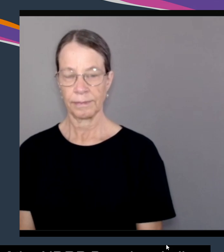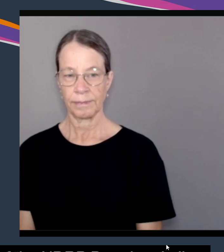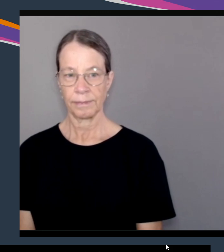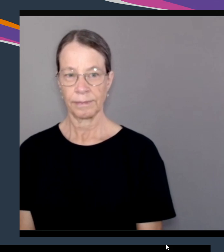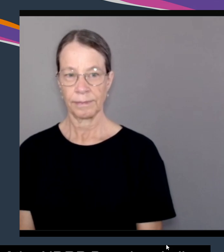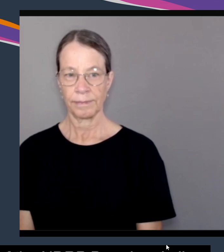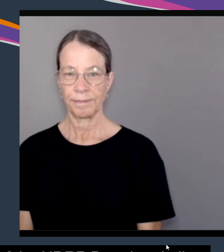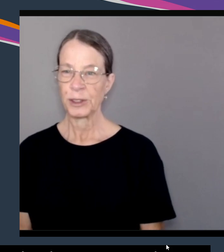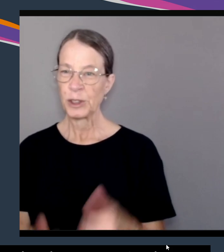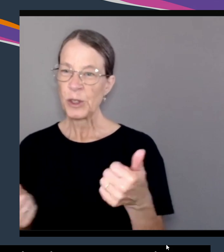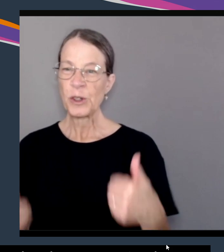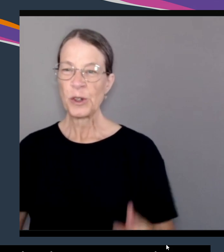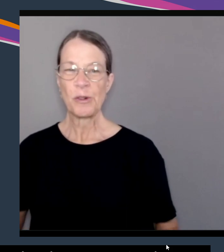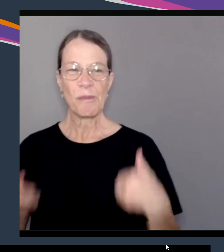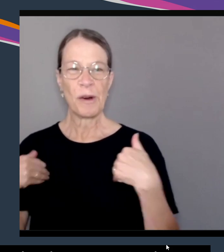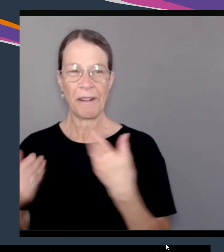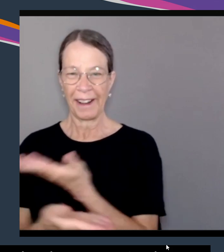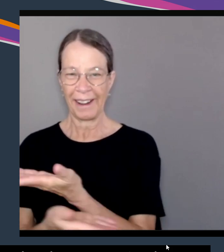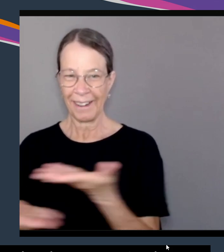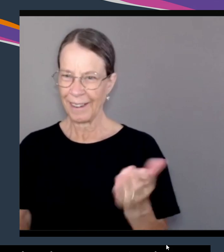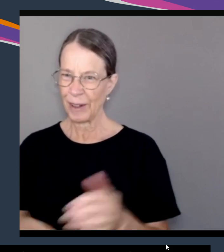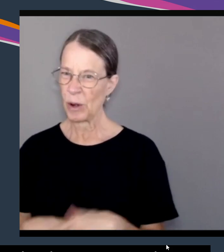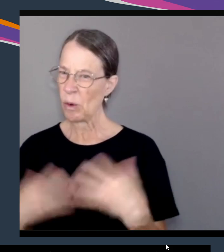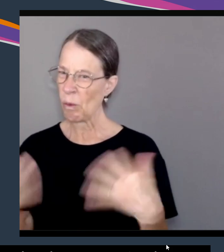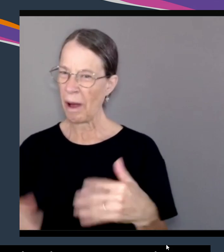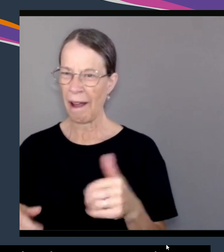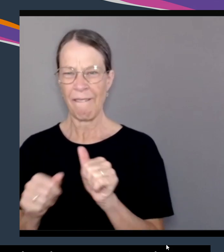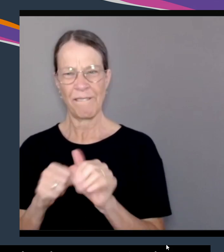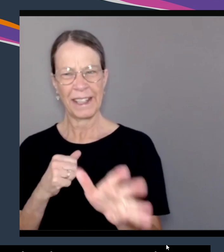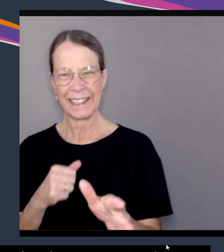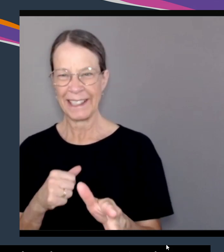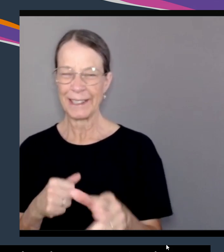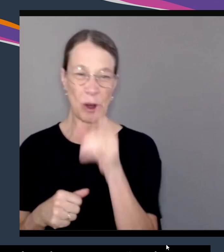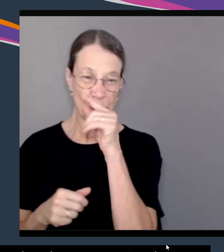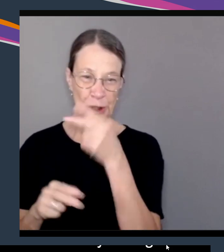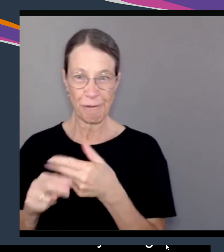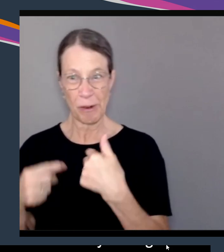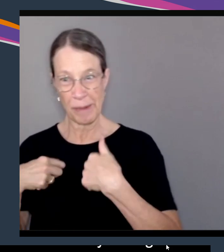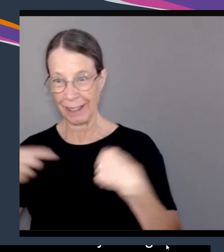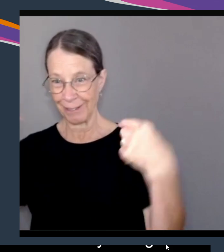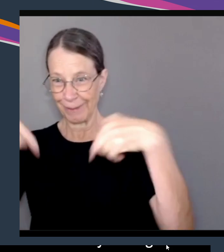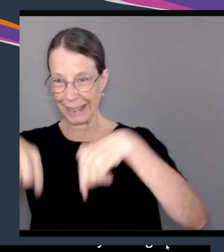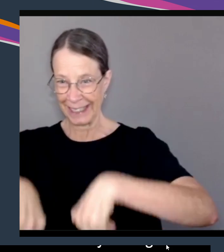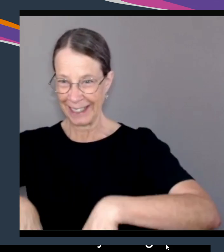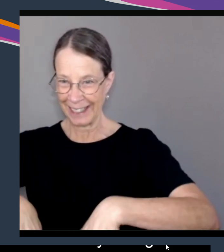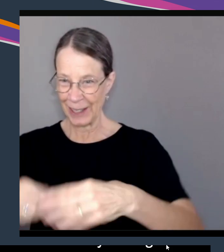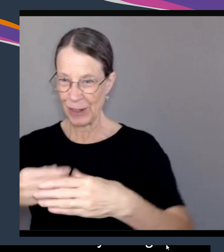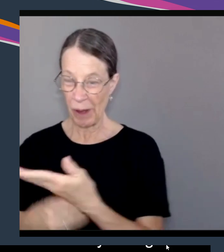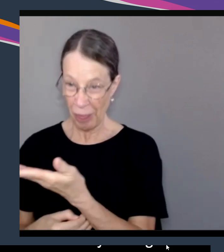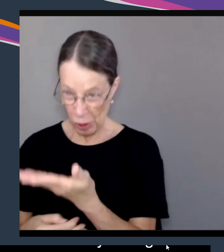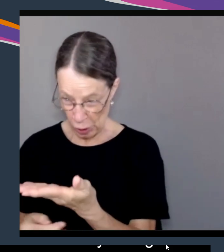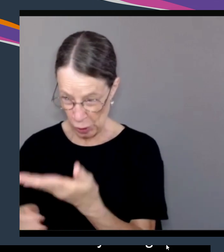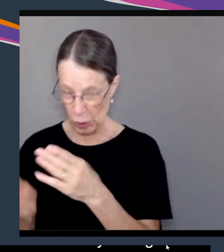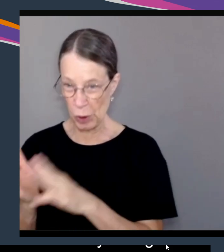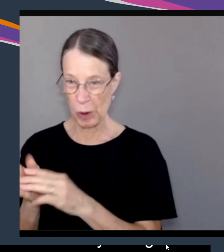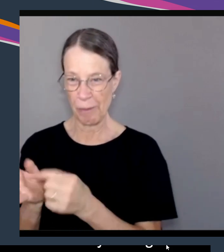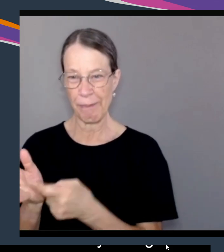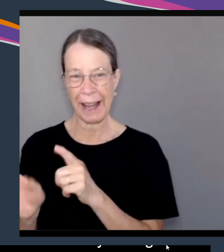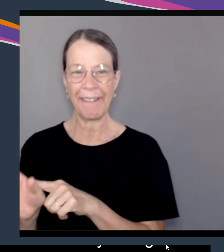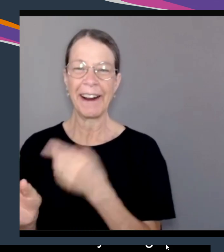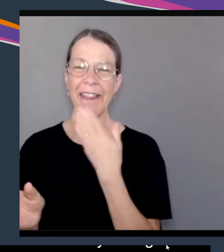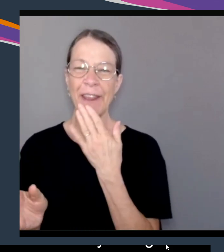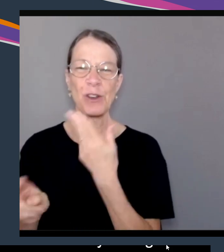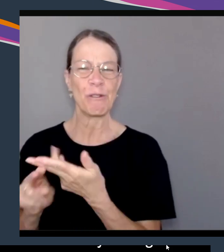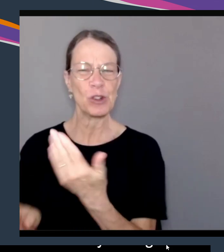Oh, good morning, everybody. What a fantastic opportunity for me to be here with you, Mary. Thank you for such a generous and warm